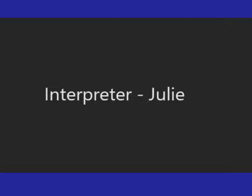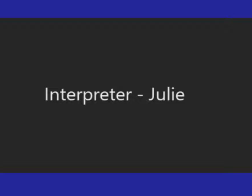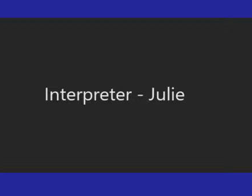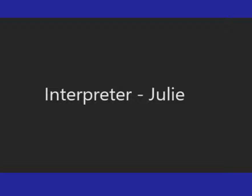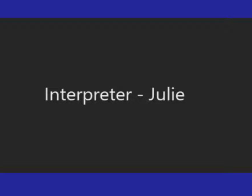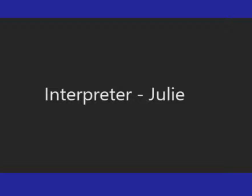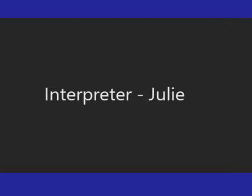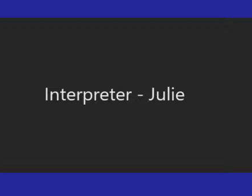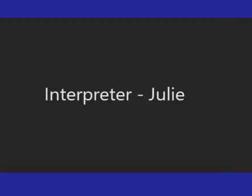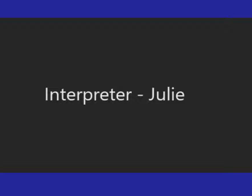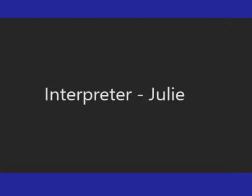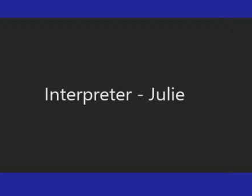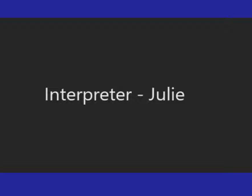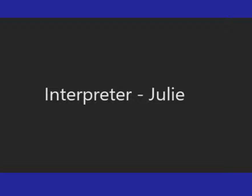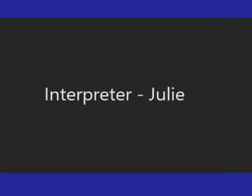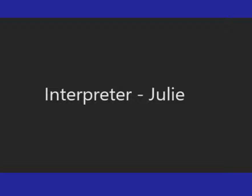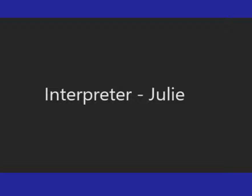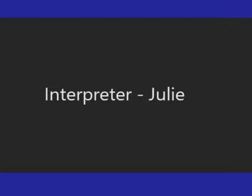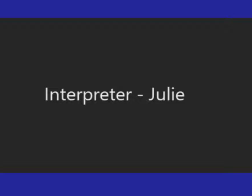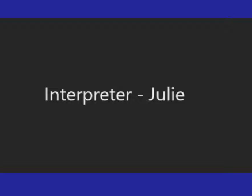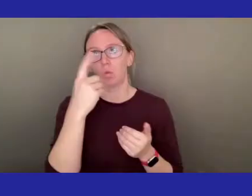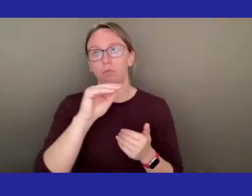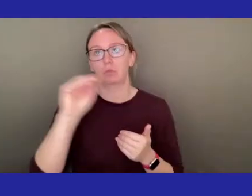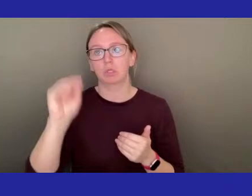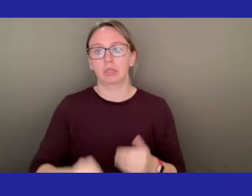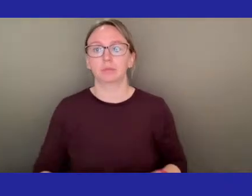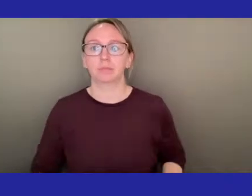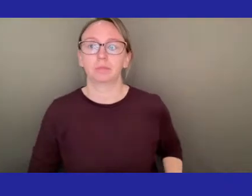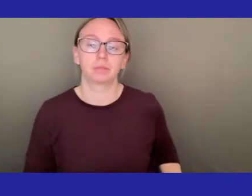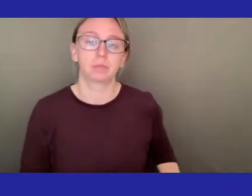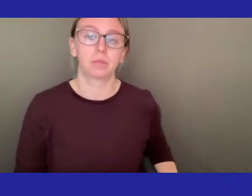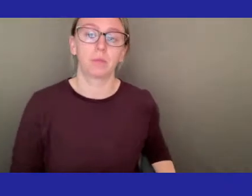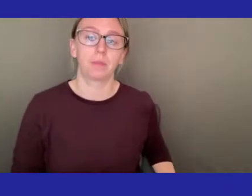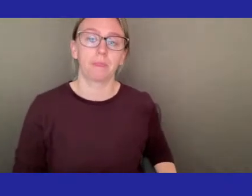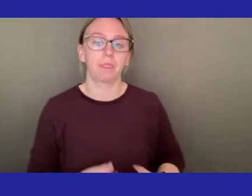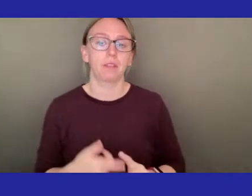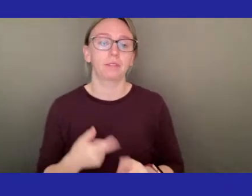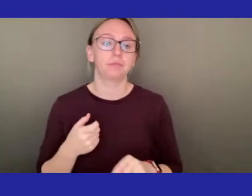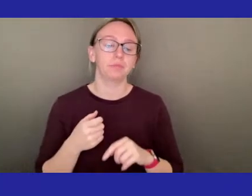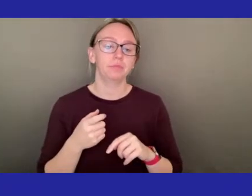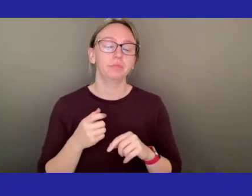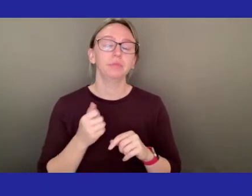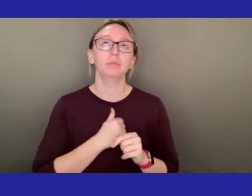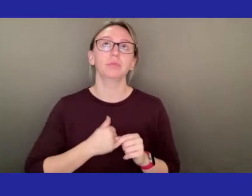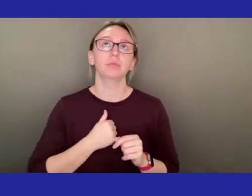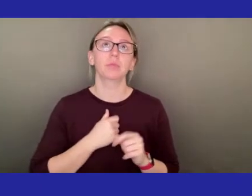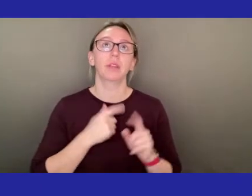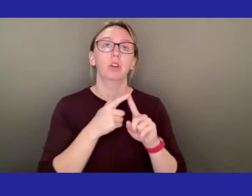1%, almost 1%, from 50, or sorry,